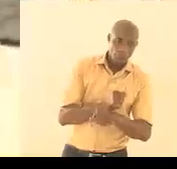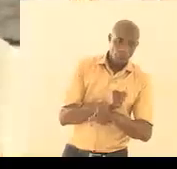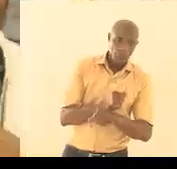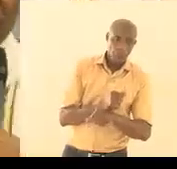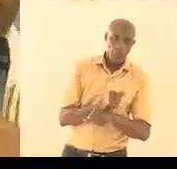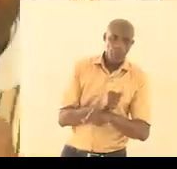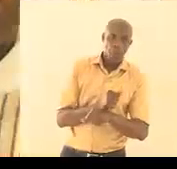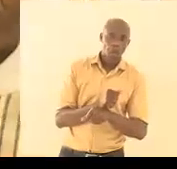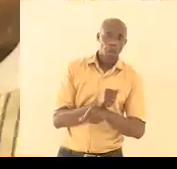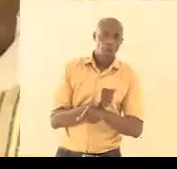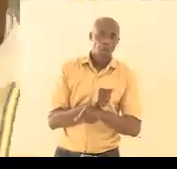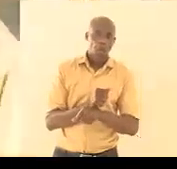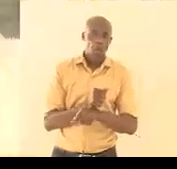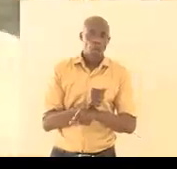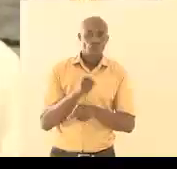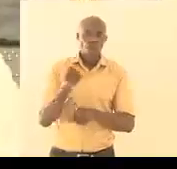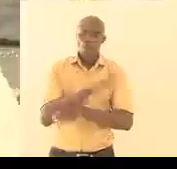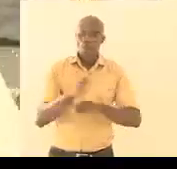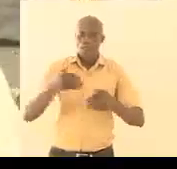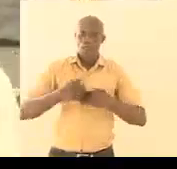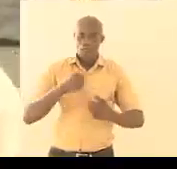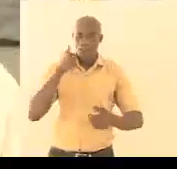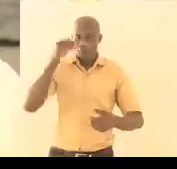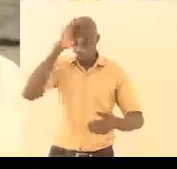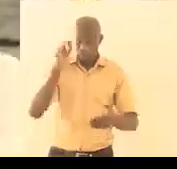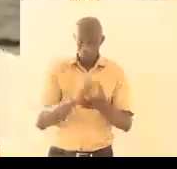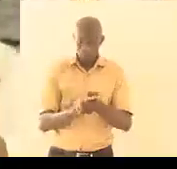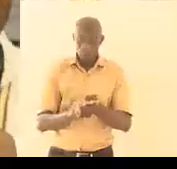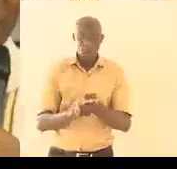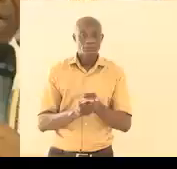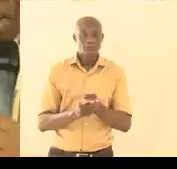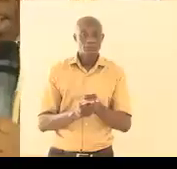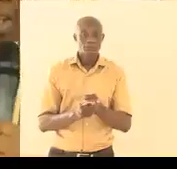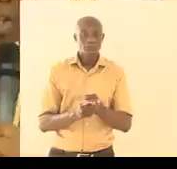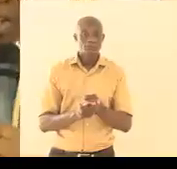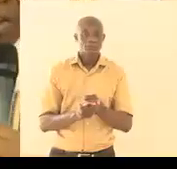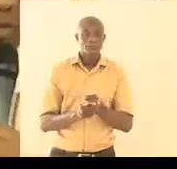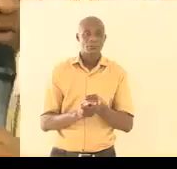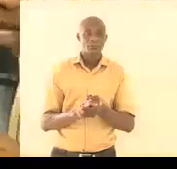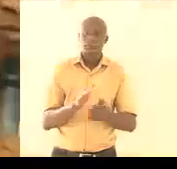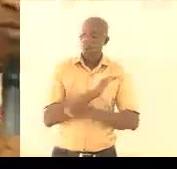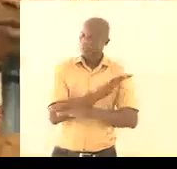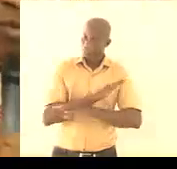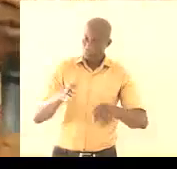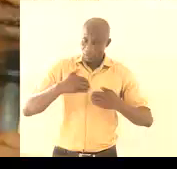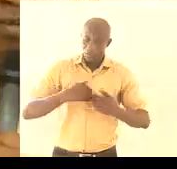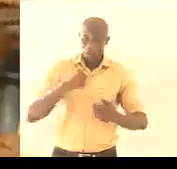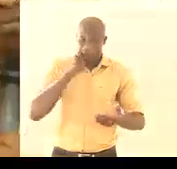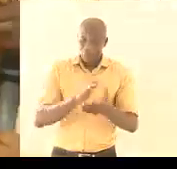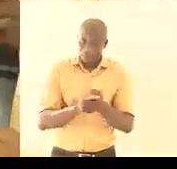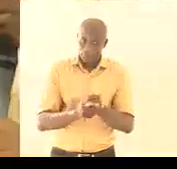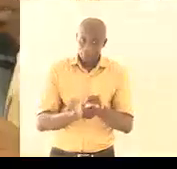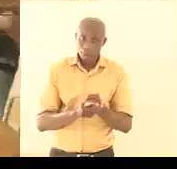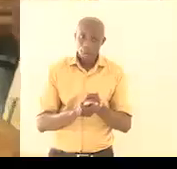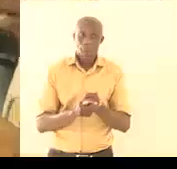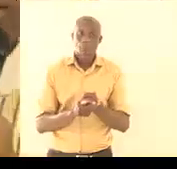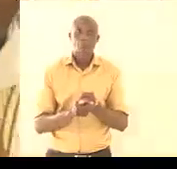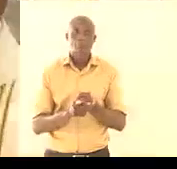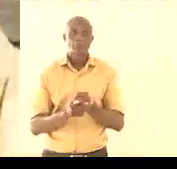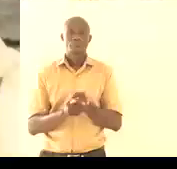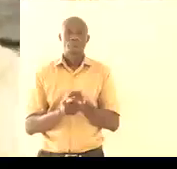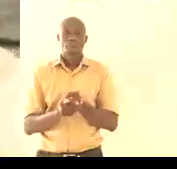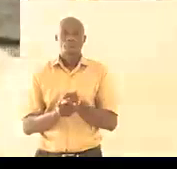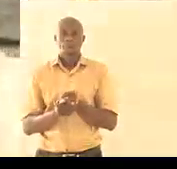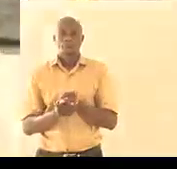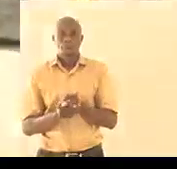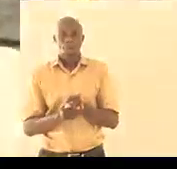you? That's one. You have no husband? That's one. You have no wife? Wife, there's plenty